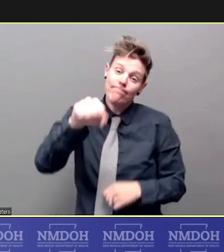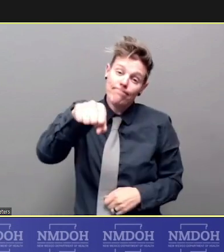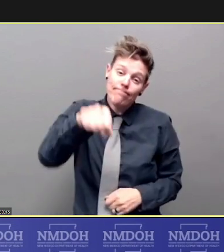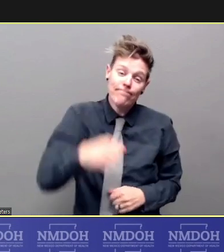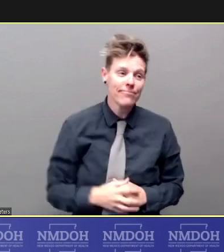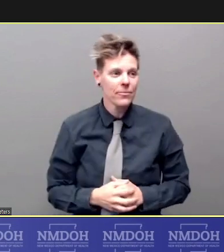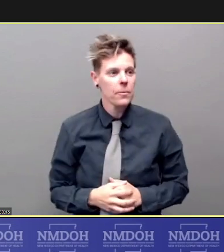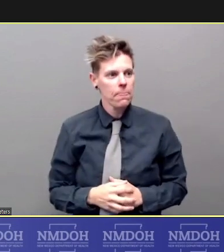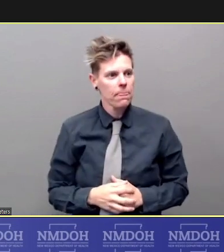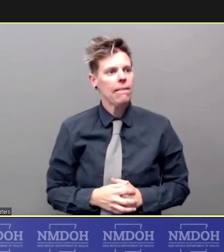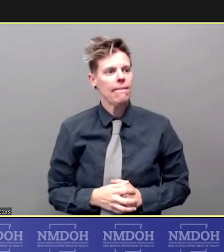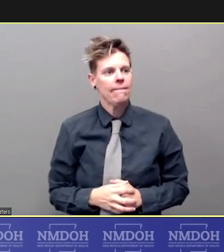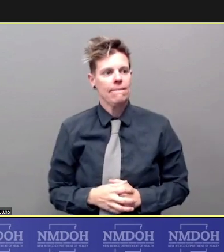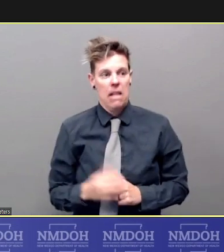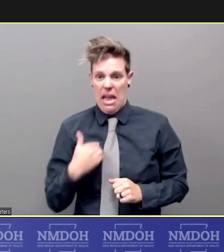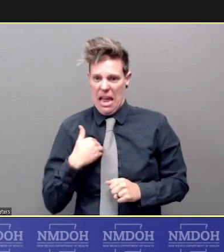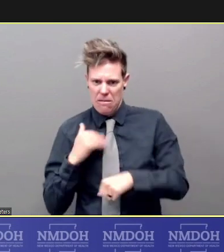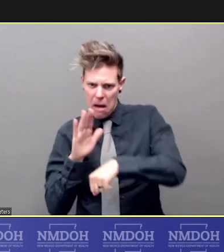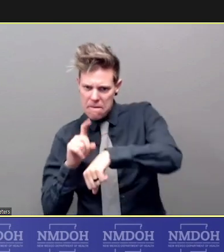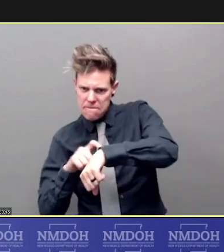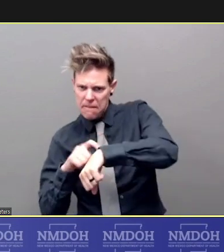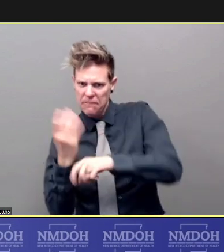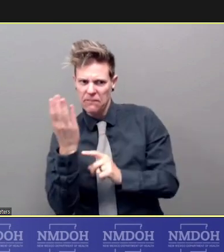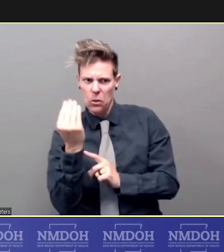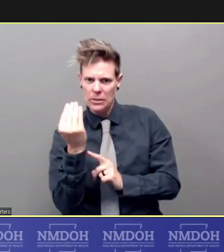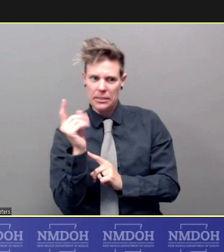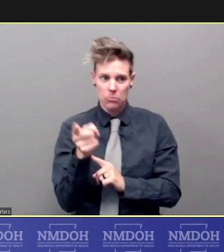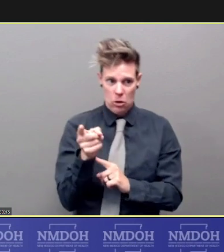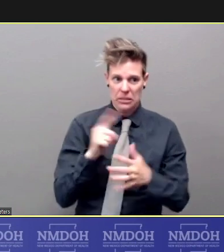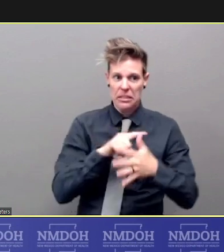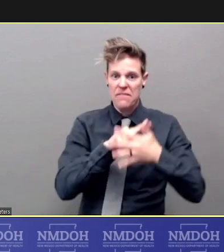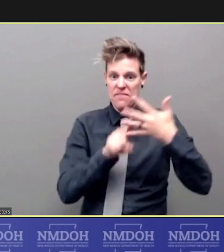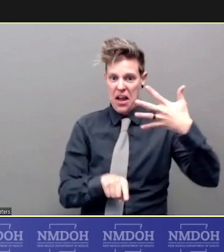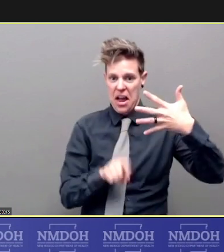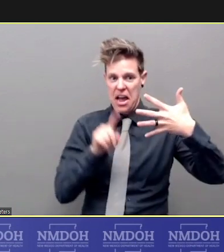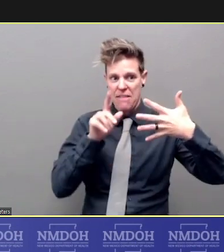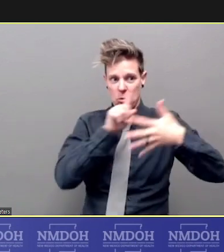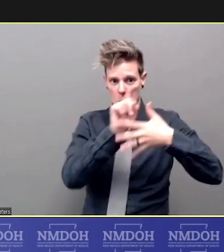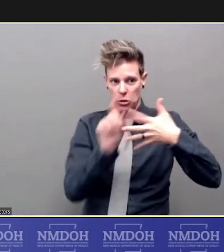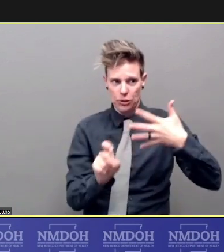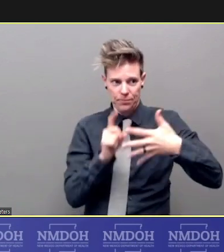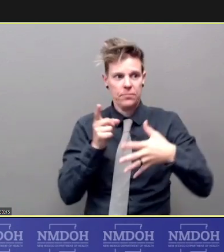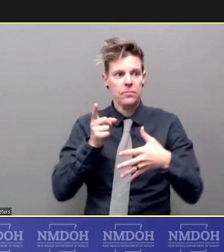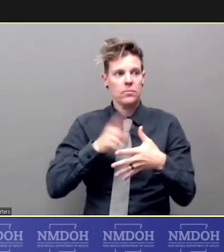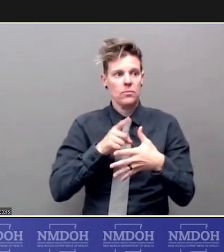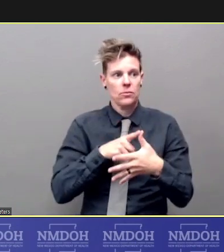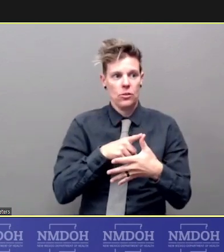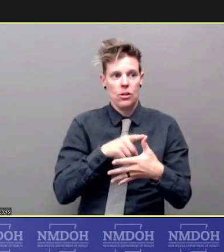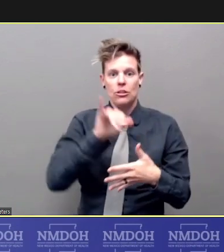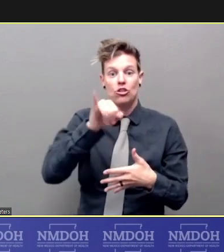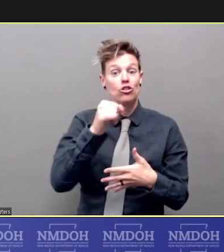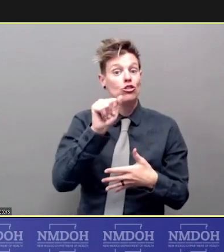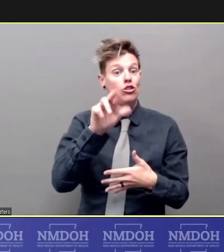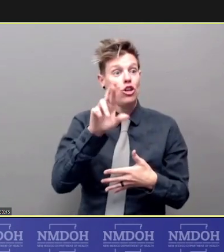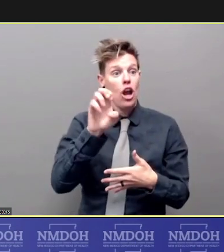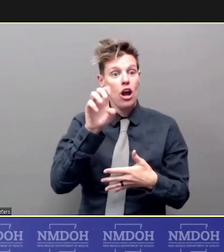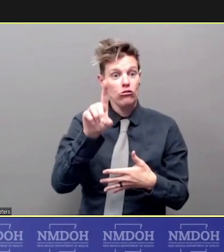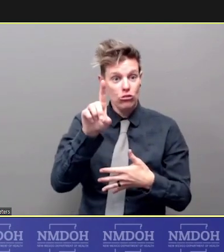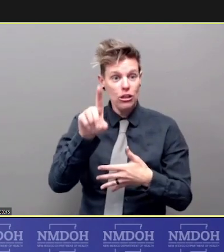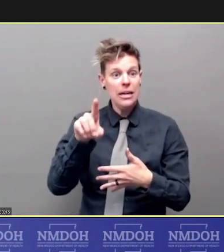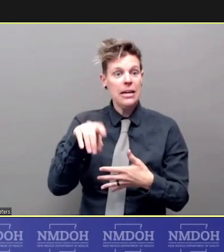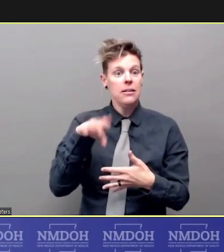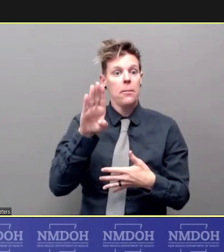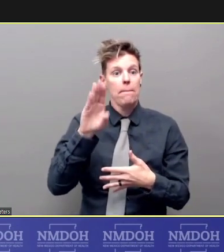5 reporters in the queue. We'll start next with Jared Ebenbrecht from KUNM, and then we'll go to